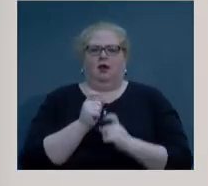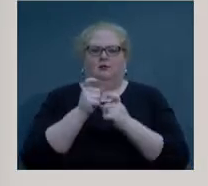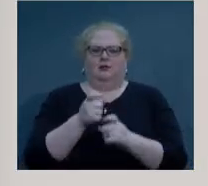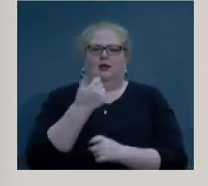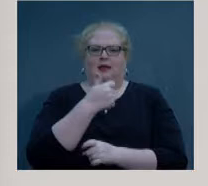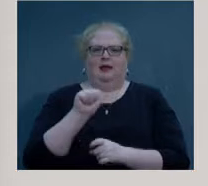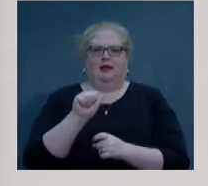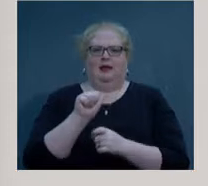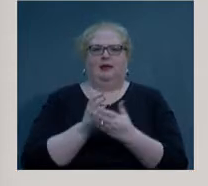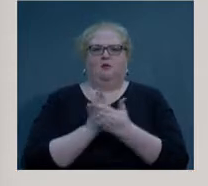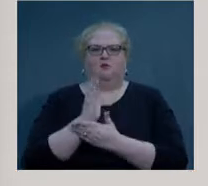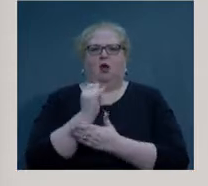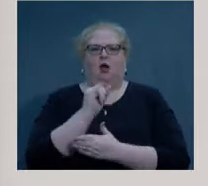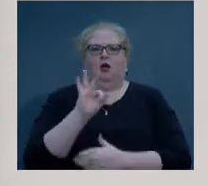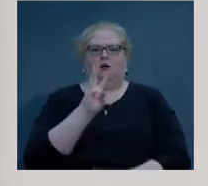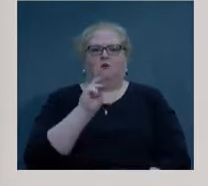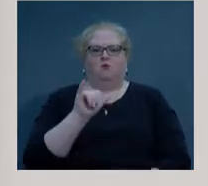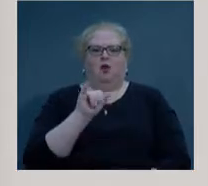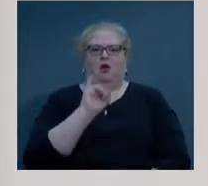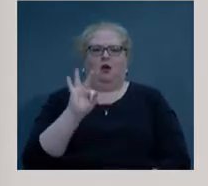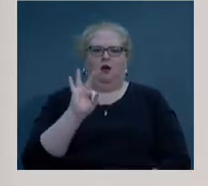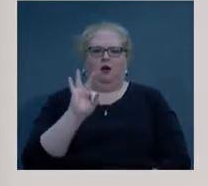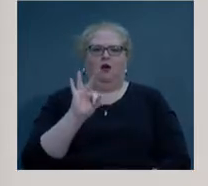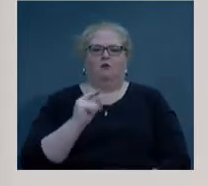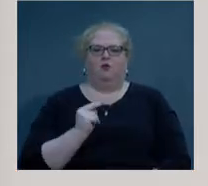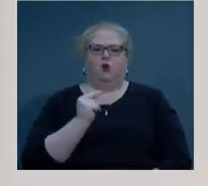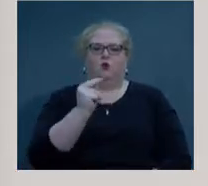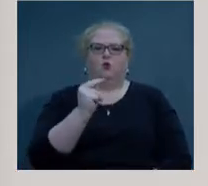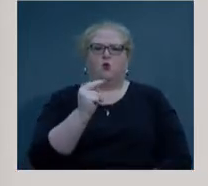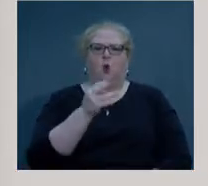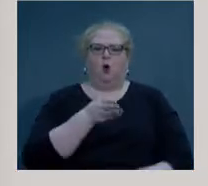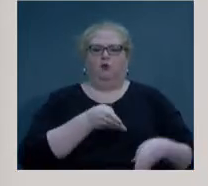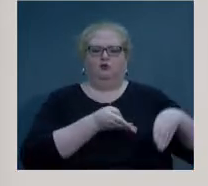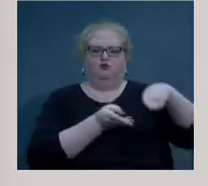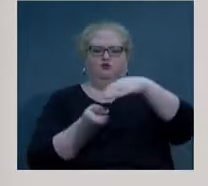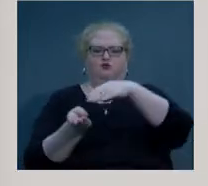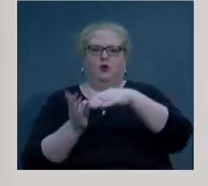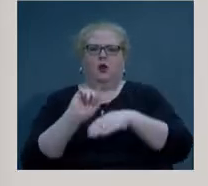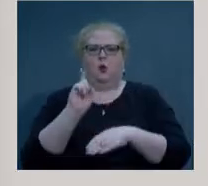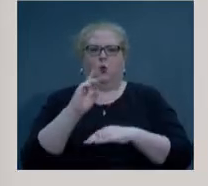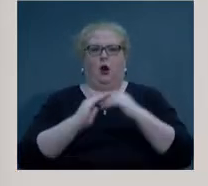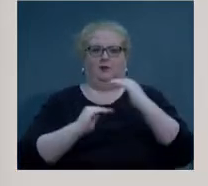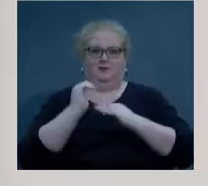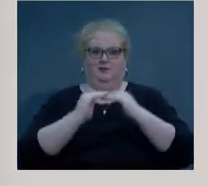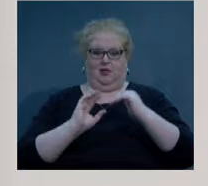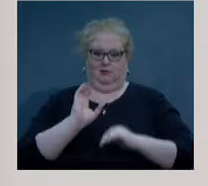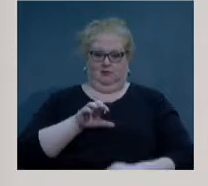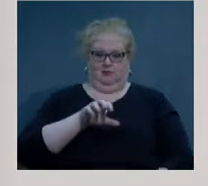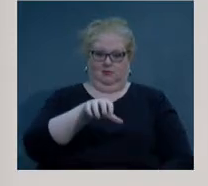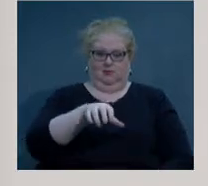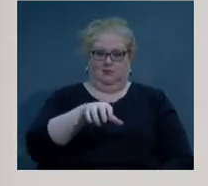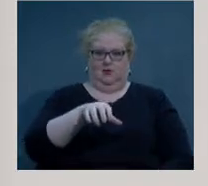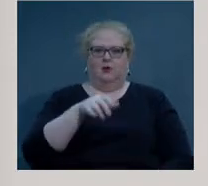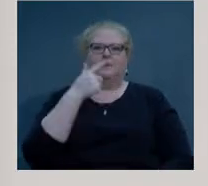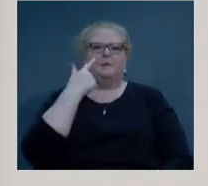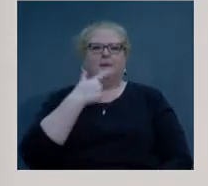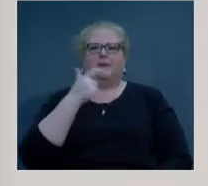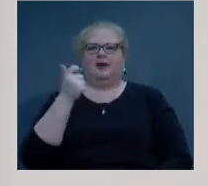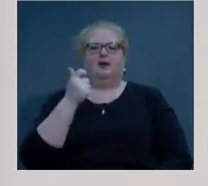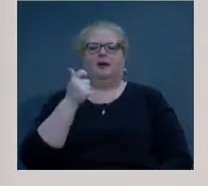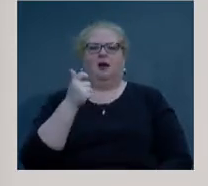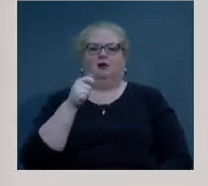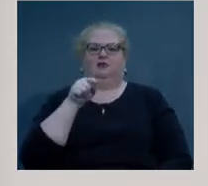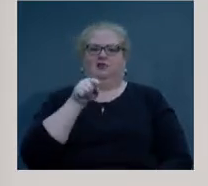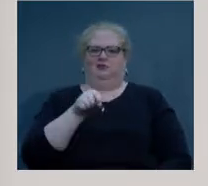for Pelez Avenue, which is to the north of this proposed development, as it's unlikely to ever